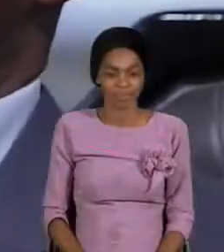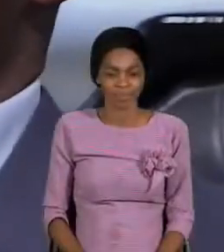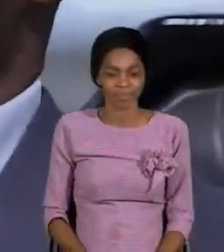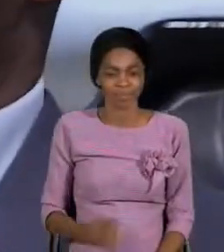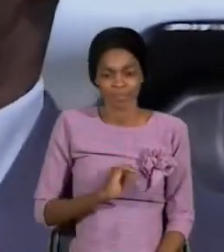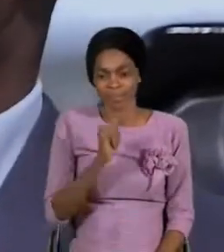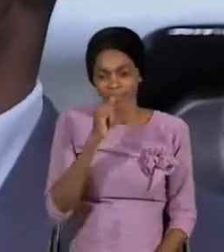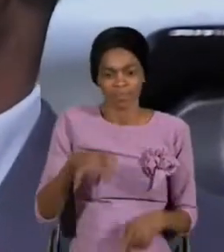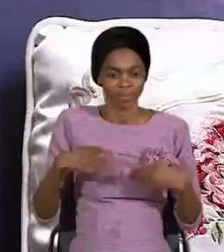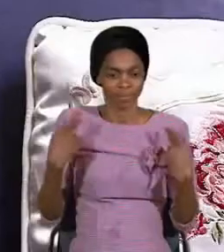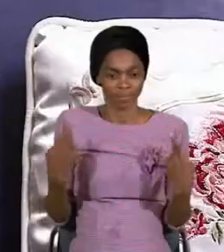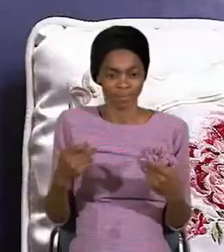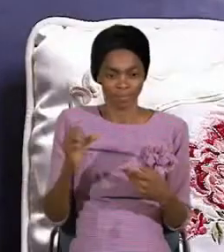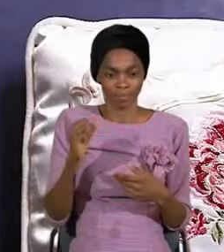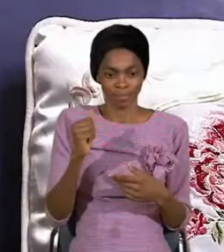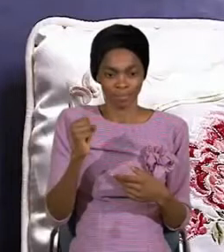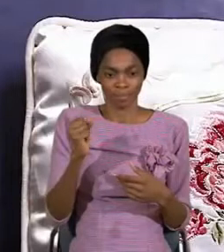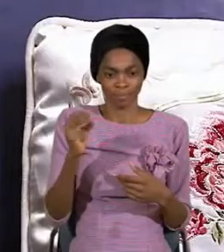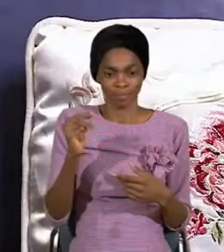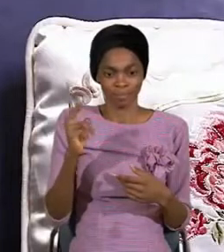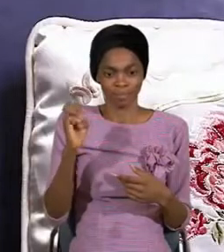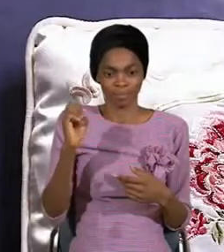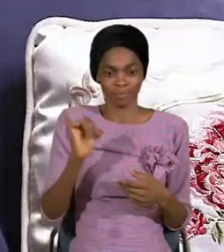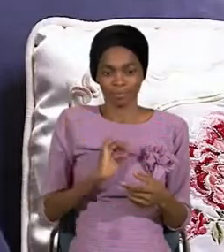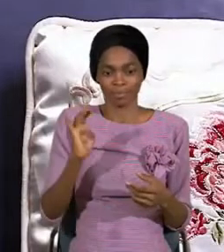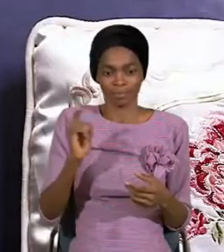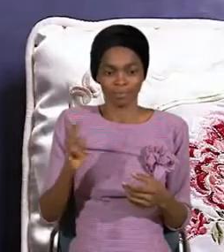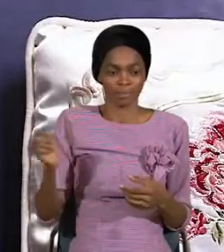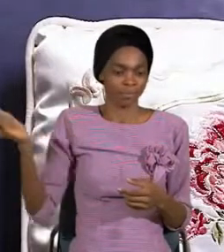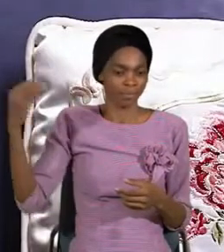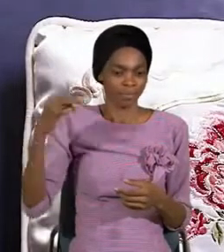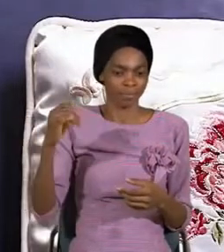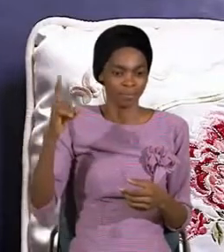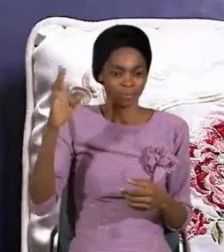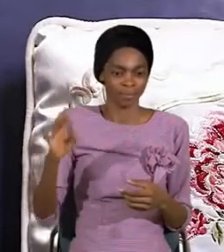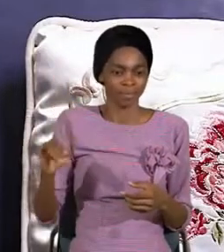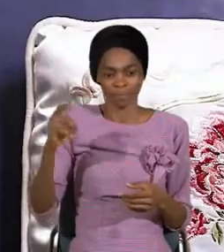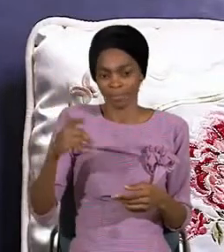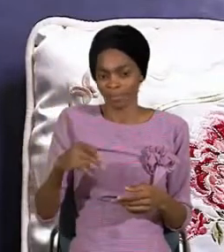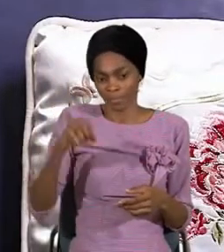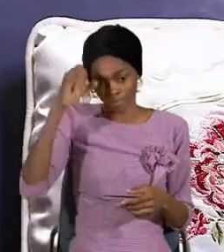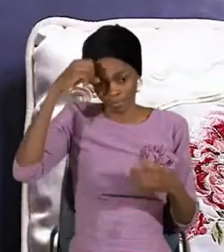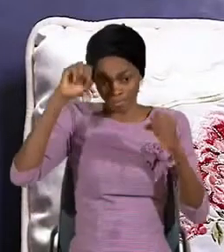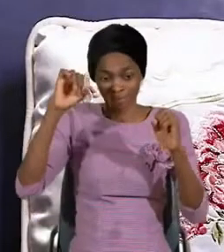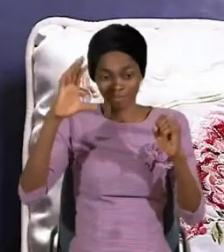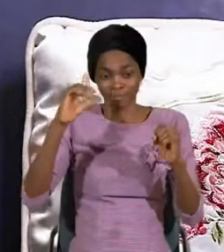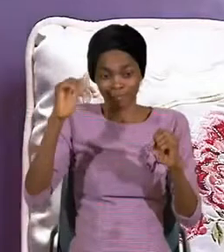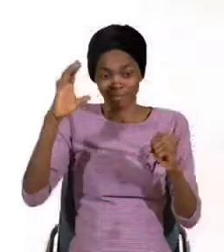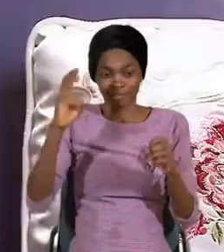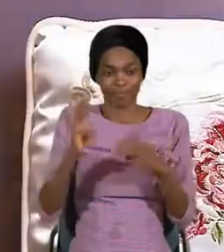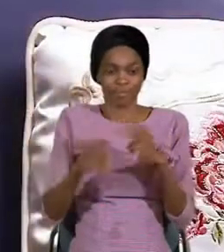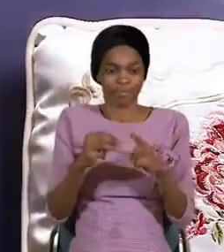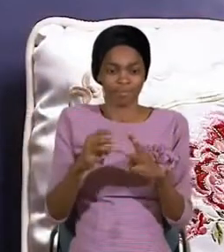Pastor Samuel Olusegun Oladele, by the grace of God, the President of the Christ Apostolic Church, Nigeria and